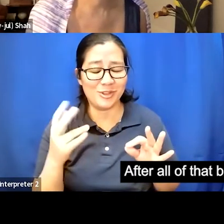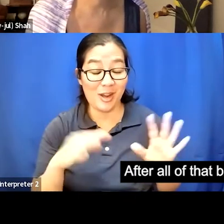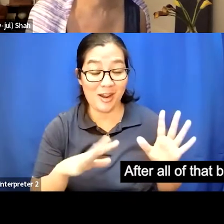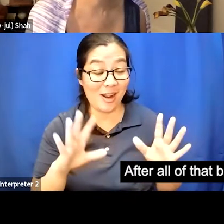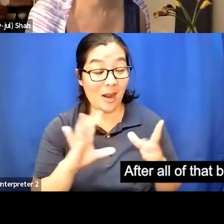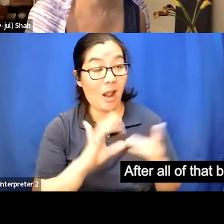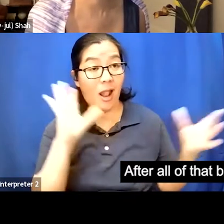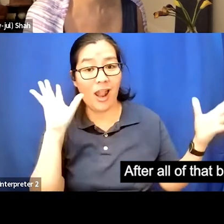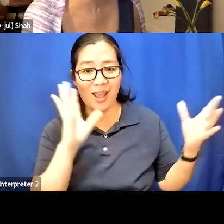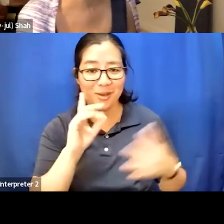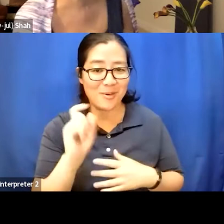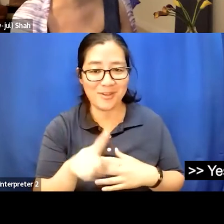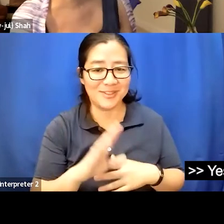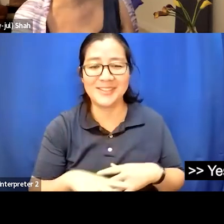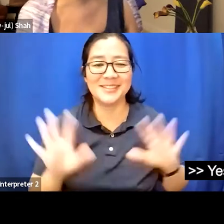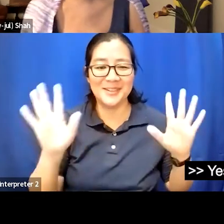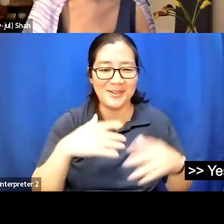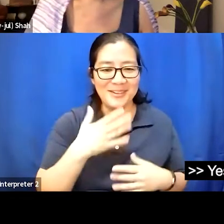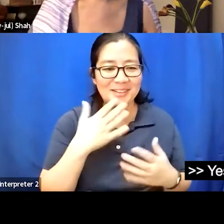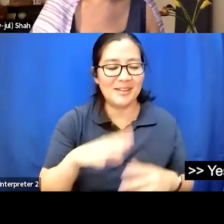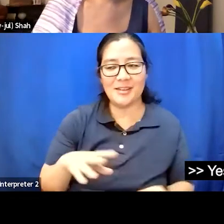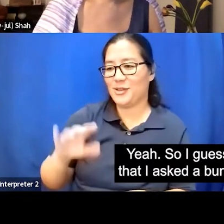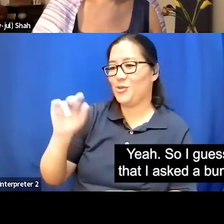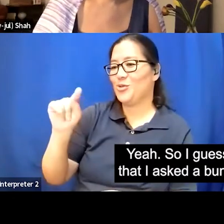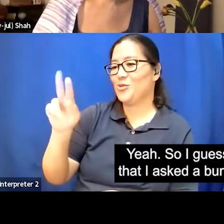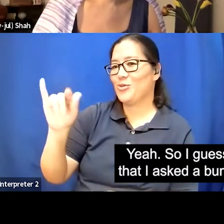Yes, of course. Question. Yeah.